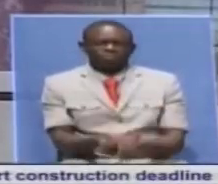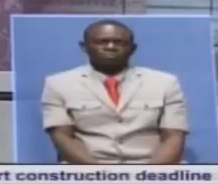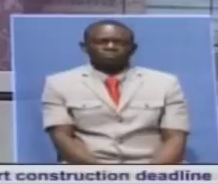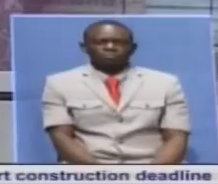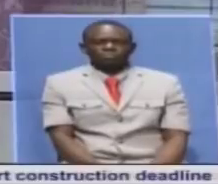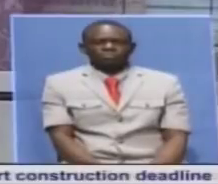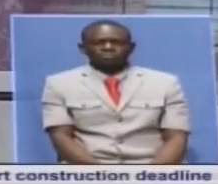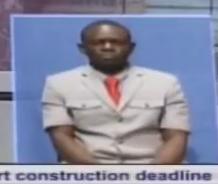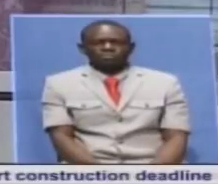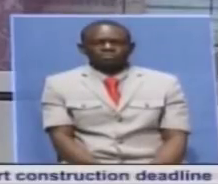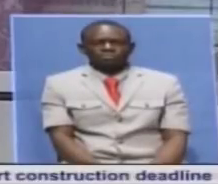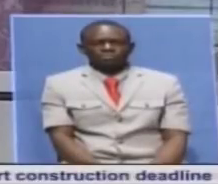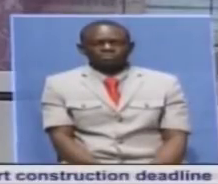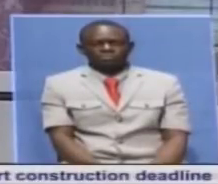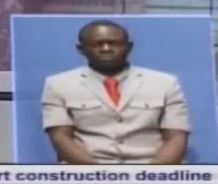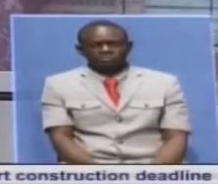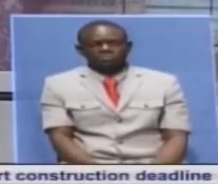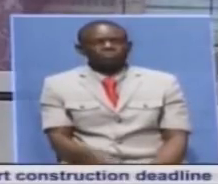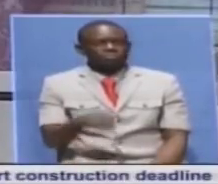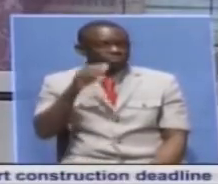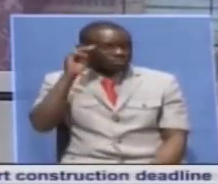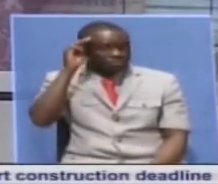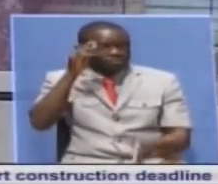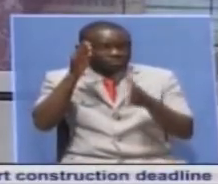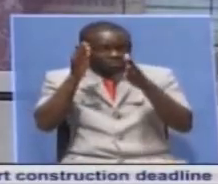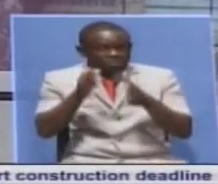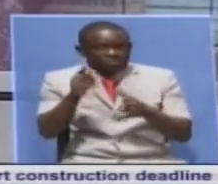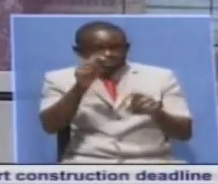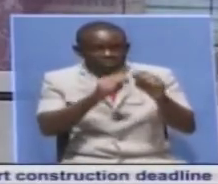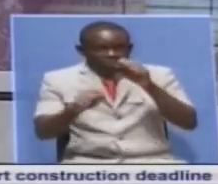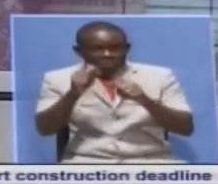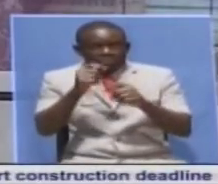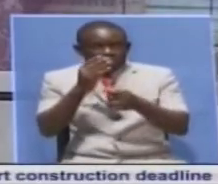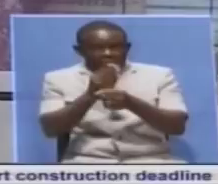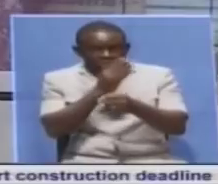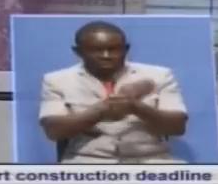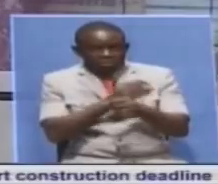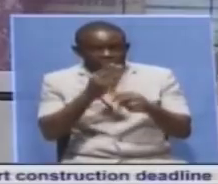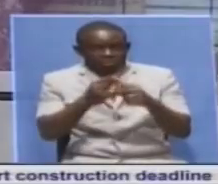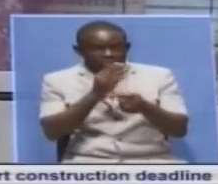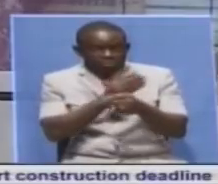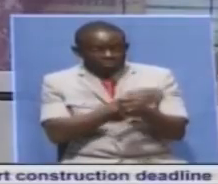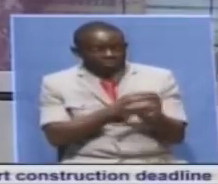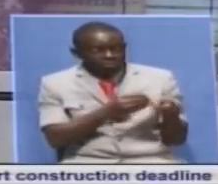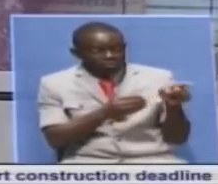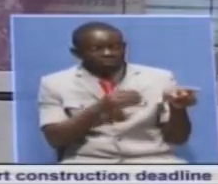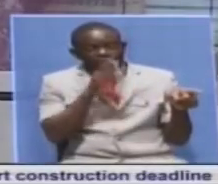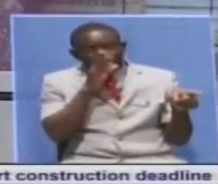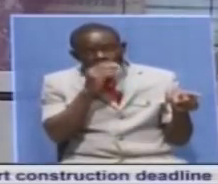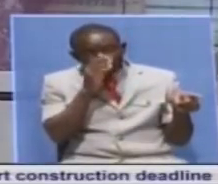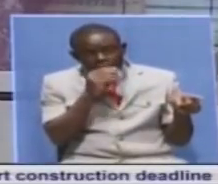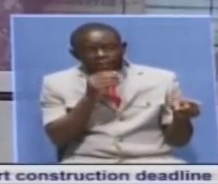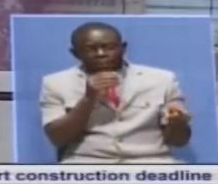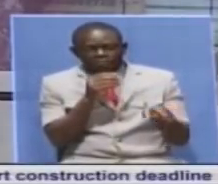Minister of Tourism and Arts, Charles Banda, says he will study and get a good understanding of the 50% partnership offer